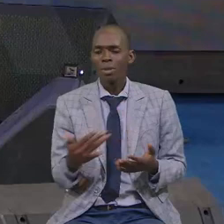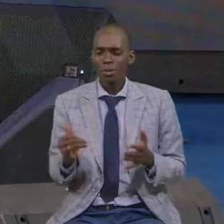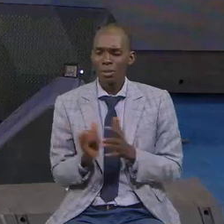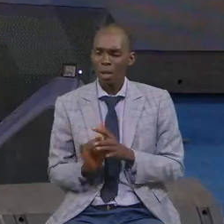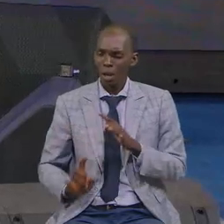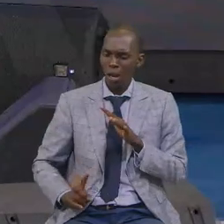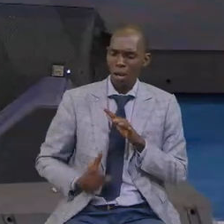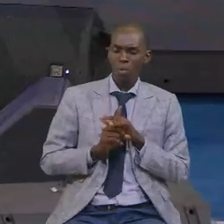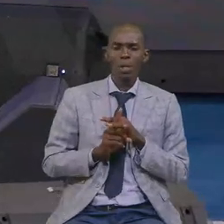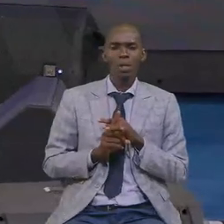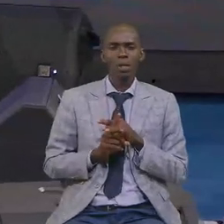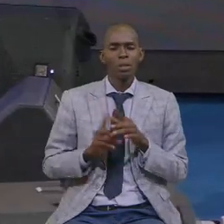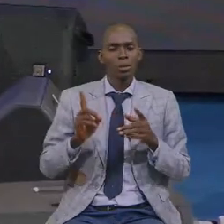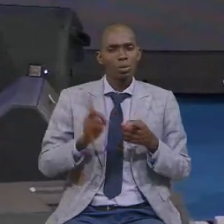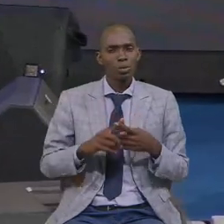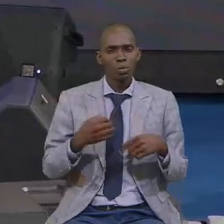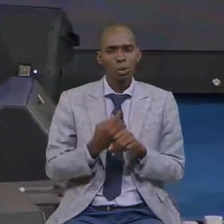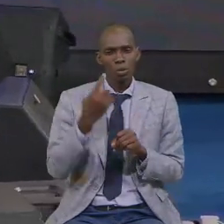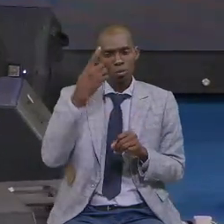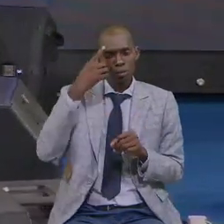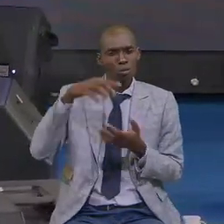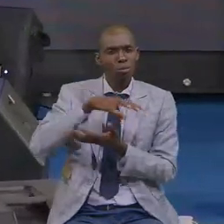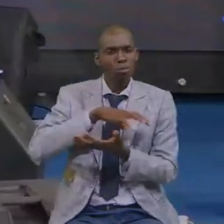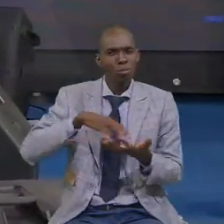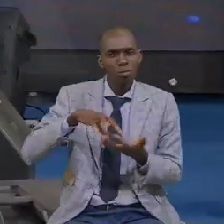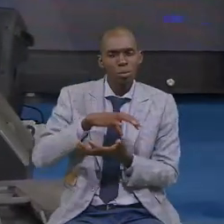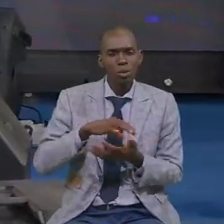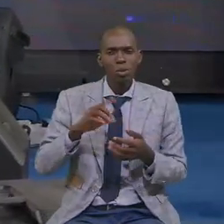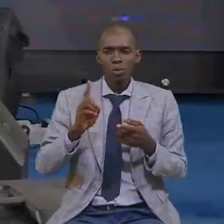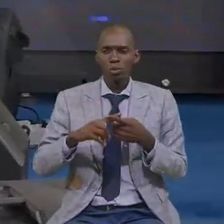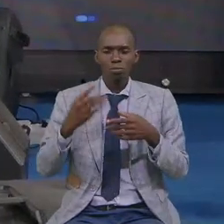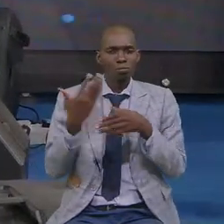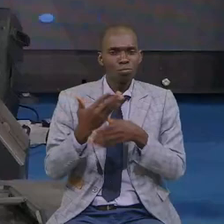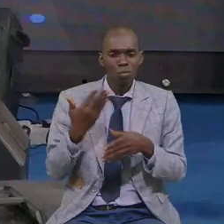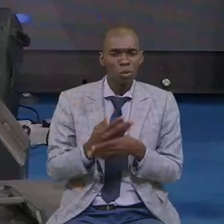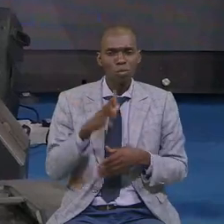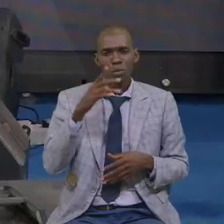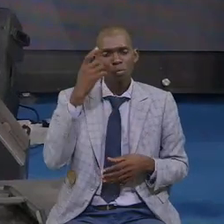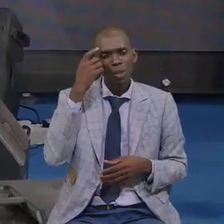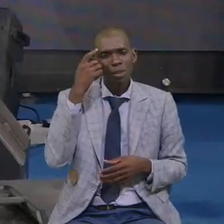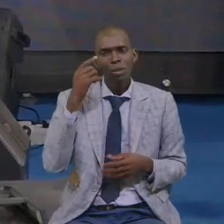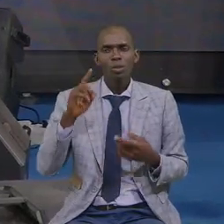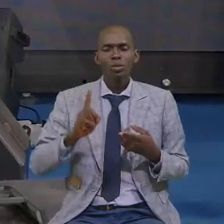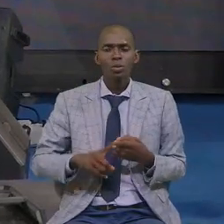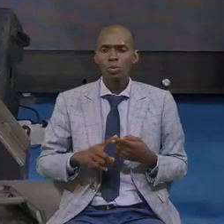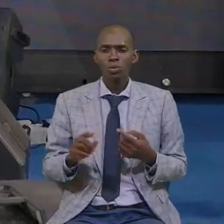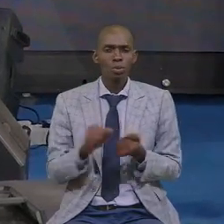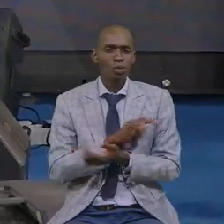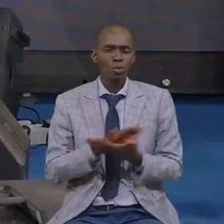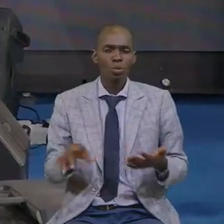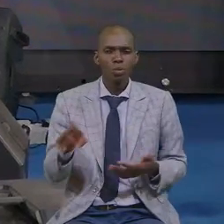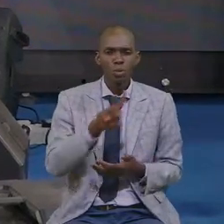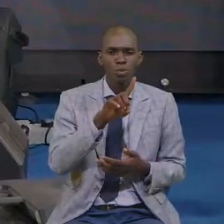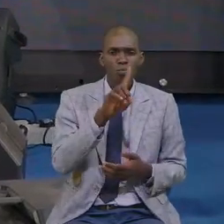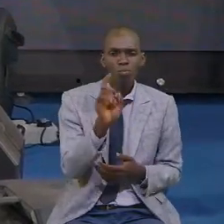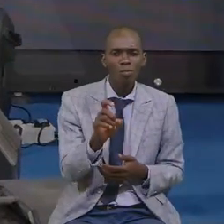to derail you, to distract you, to destroy you, and